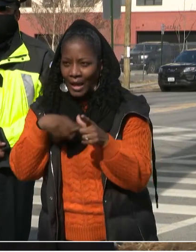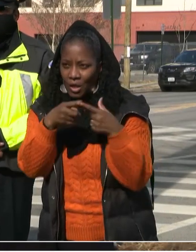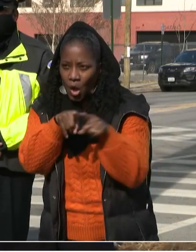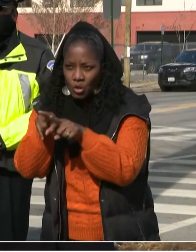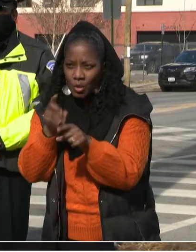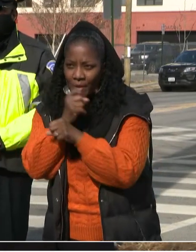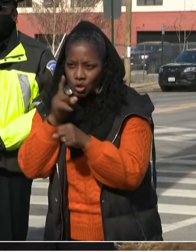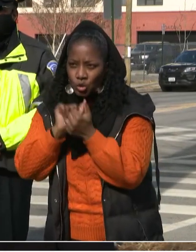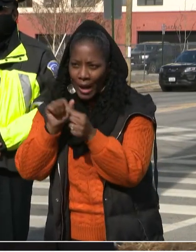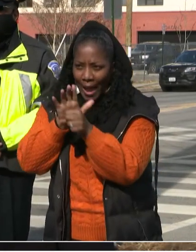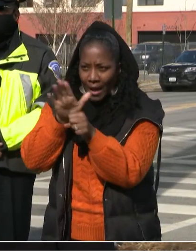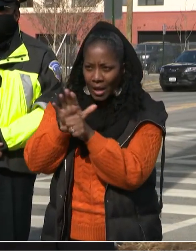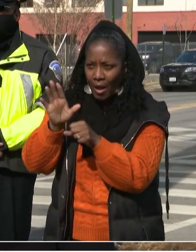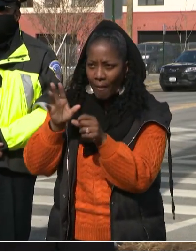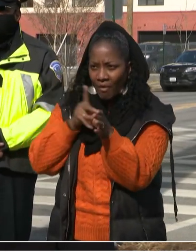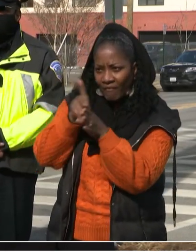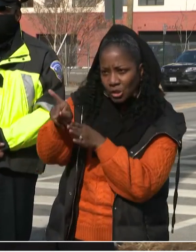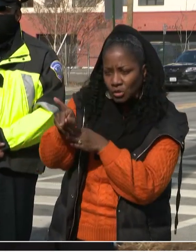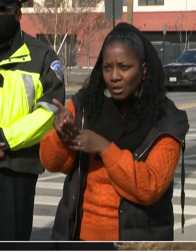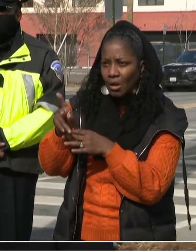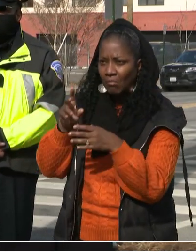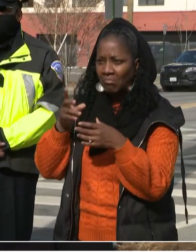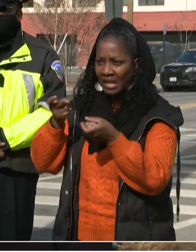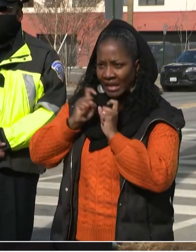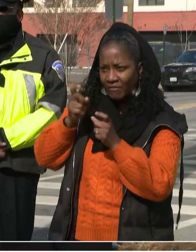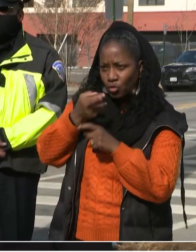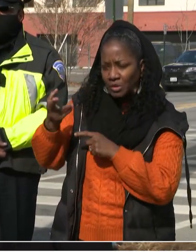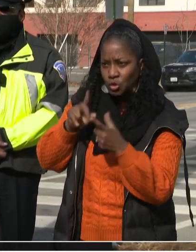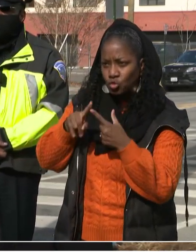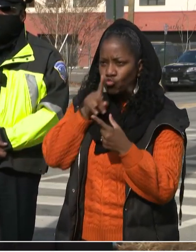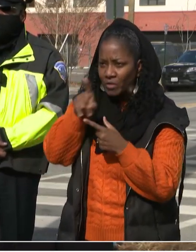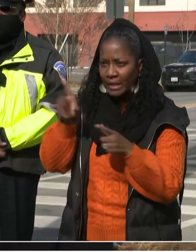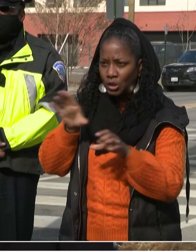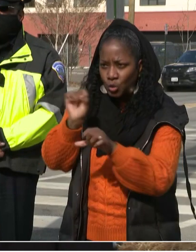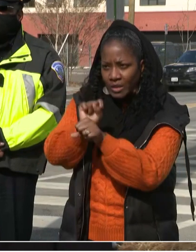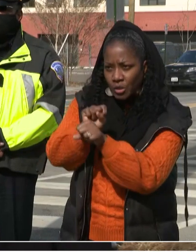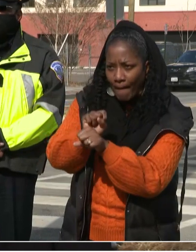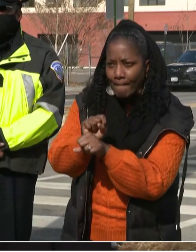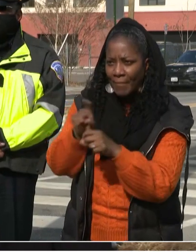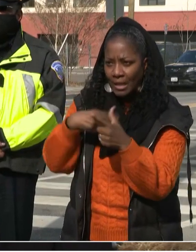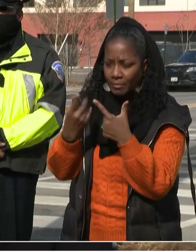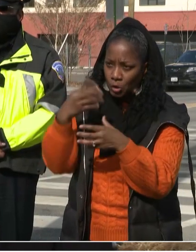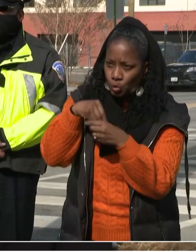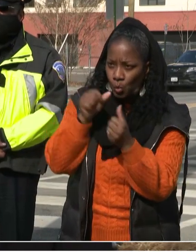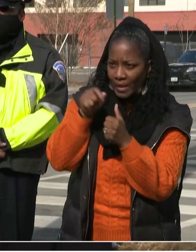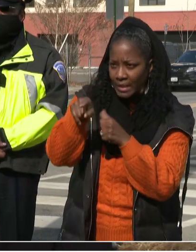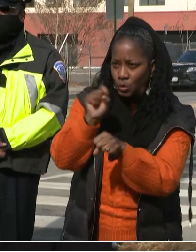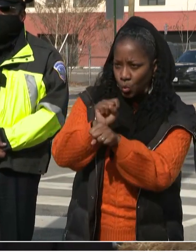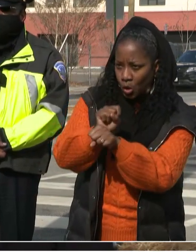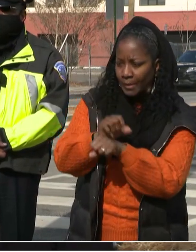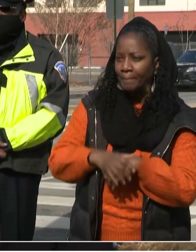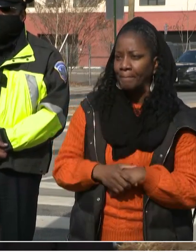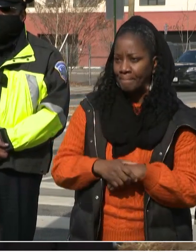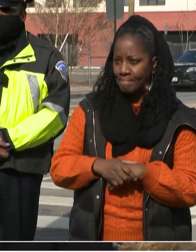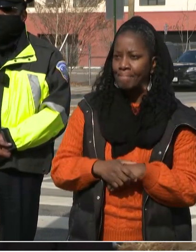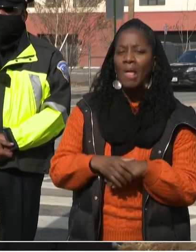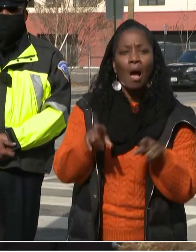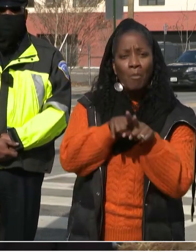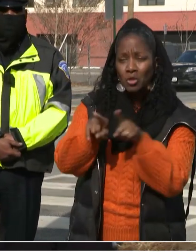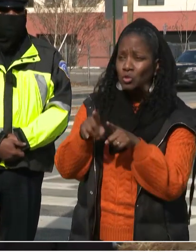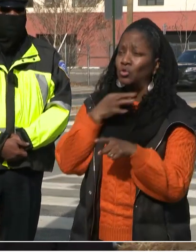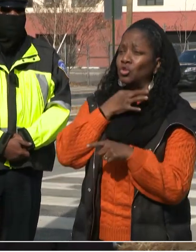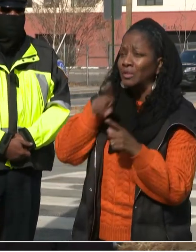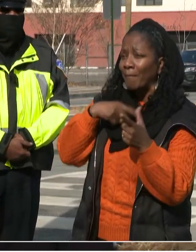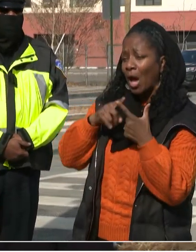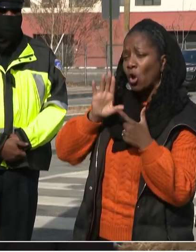been adequately professionalized, given the resources they need to really be part of this work. And I'm curious what your response is